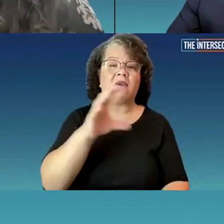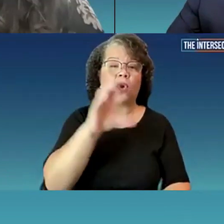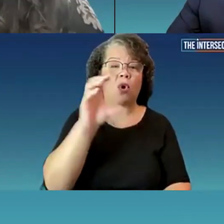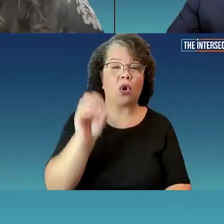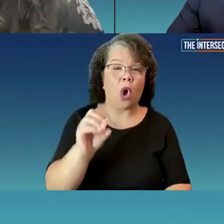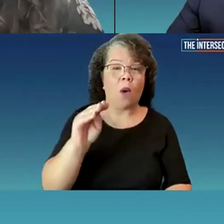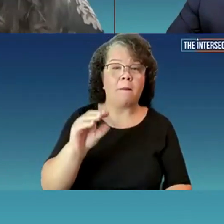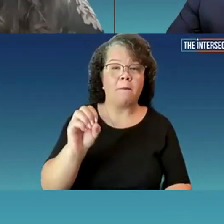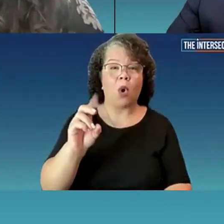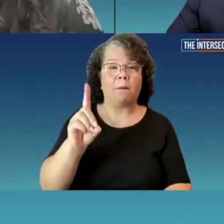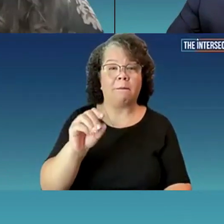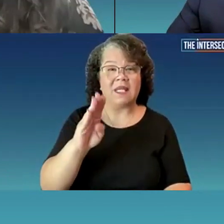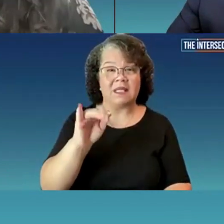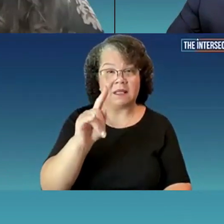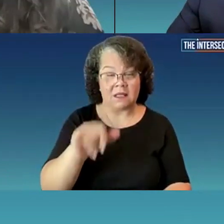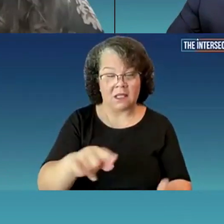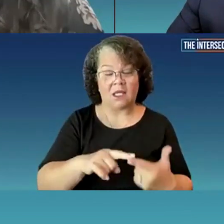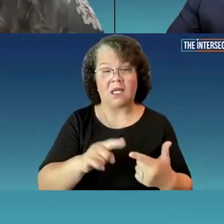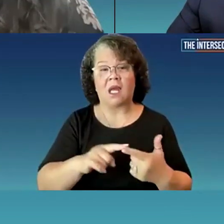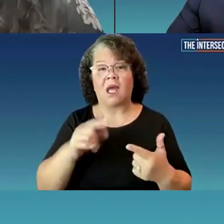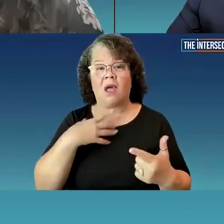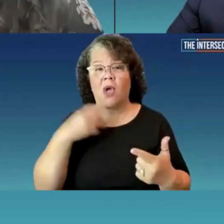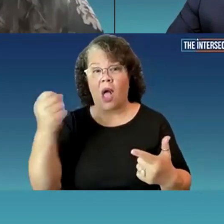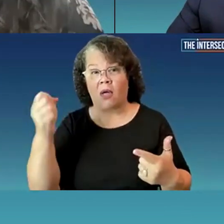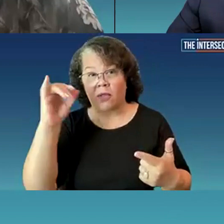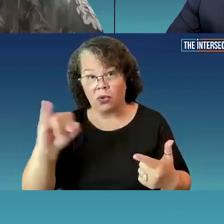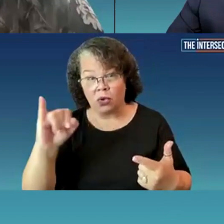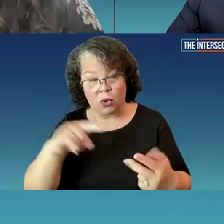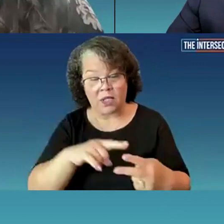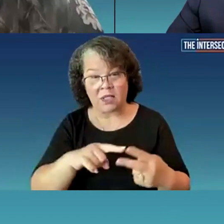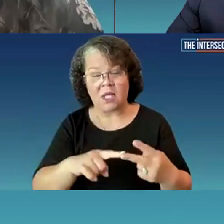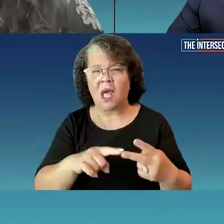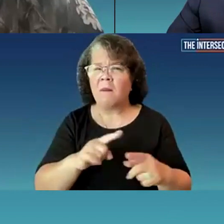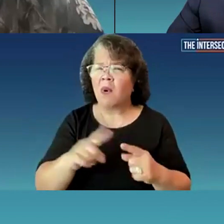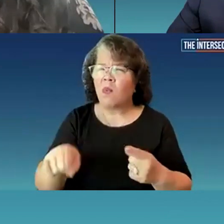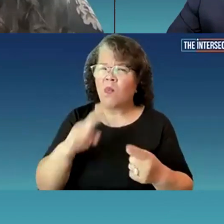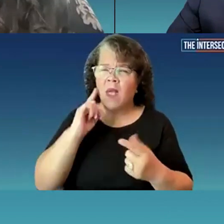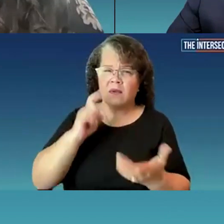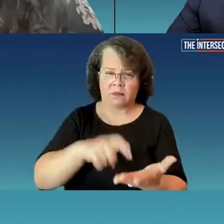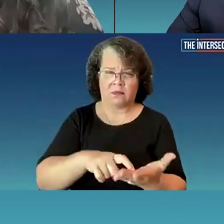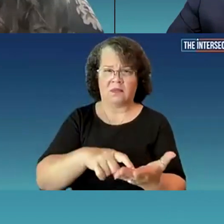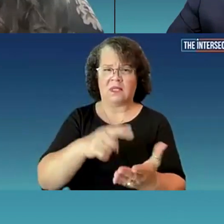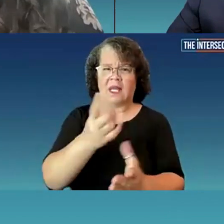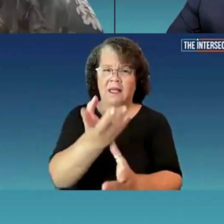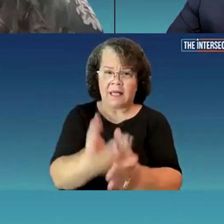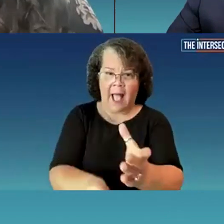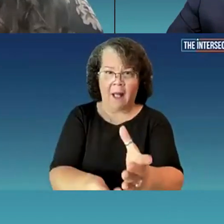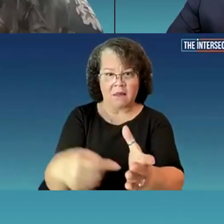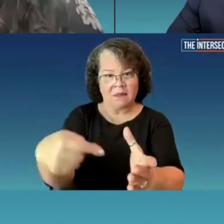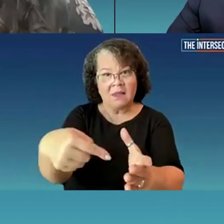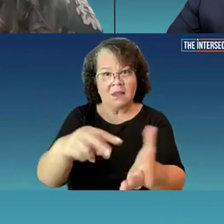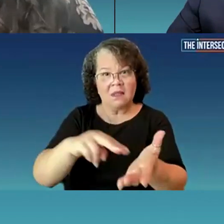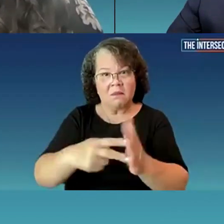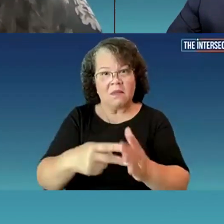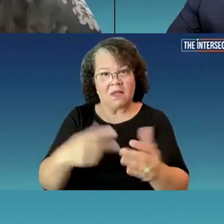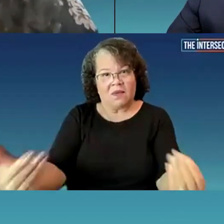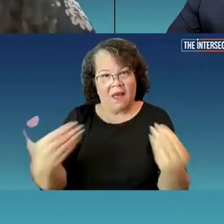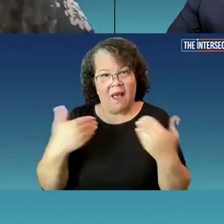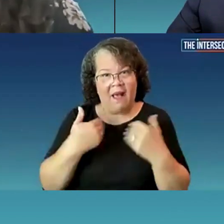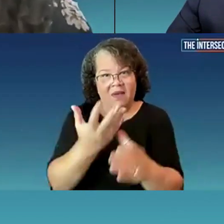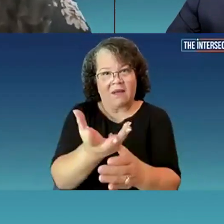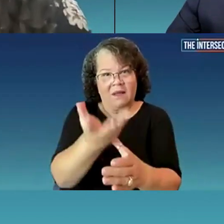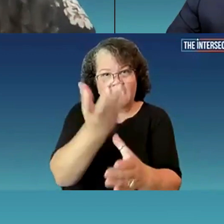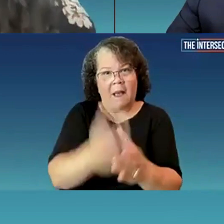to make our argument. But when you see big gaps, there's a big gap. Mm-hmm.